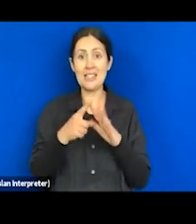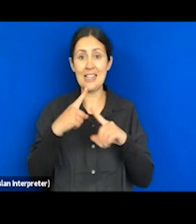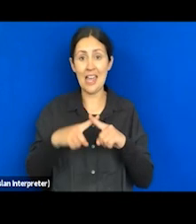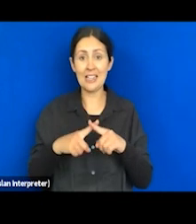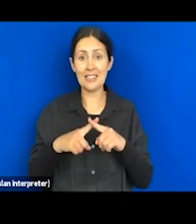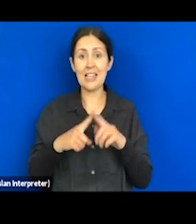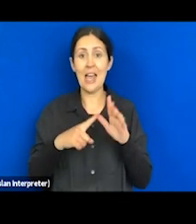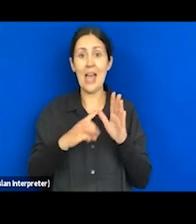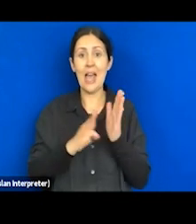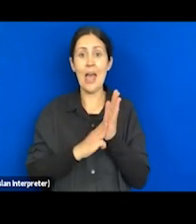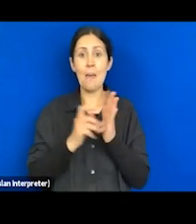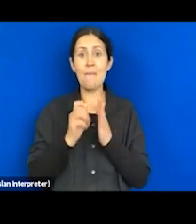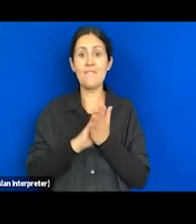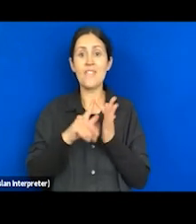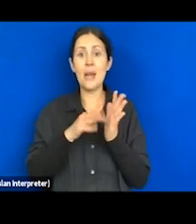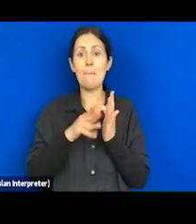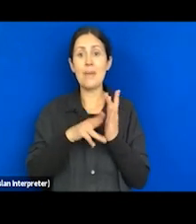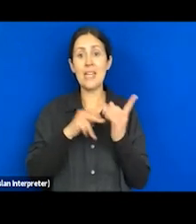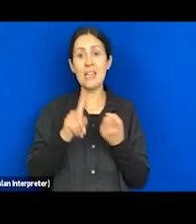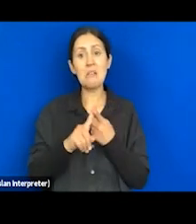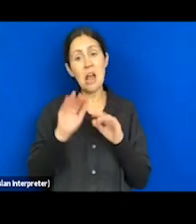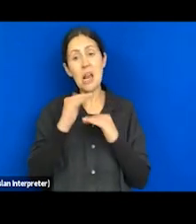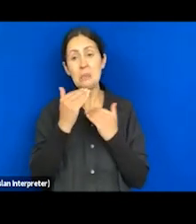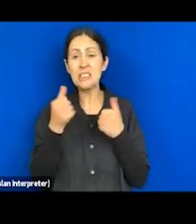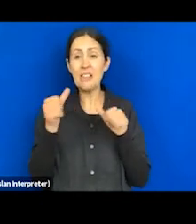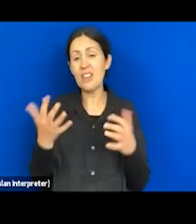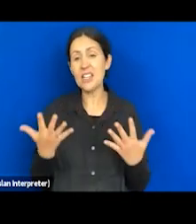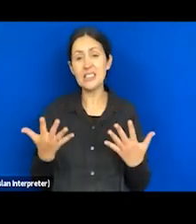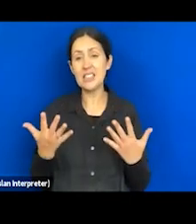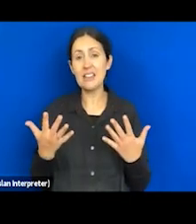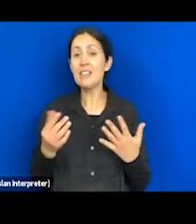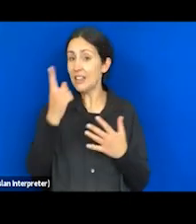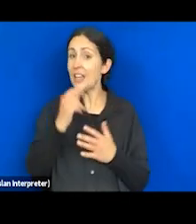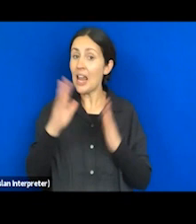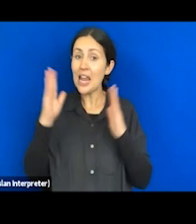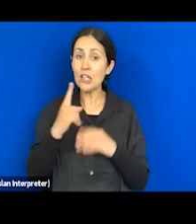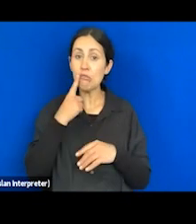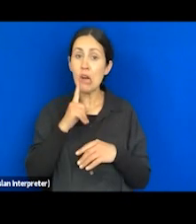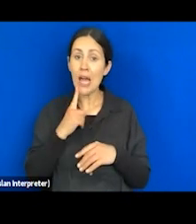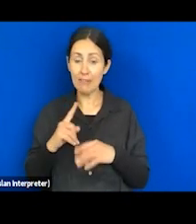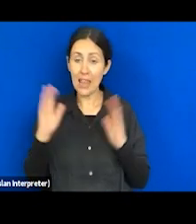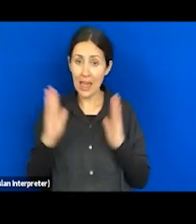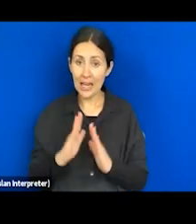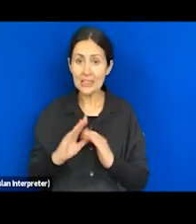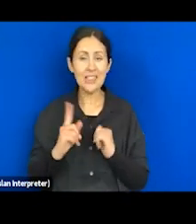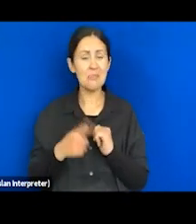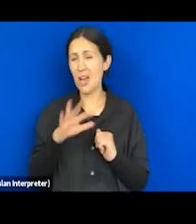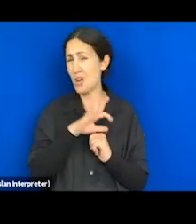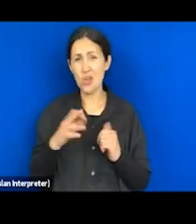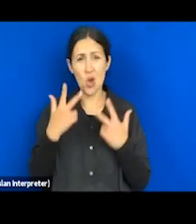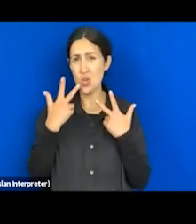limited efficacy around, as Nadine said, reductions in craving and withdrawal symptoms, but they still haven't shown